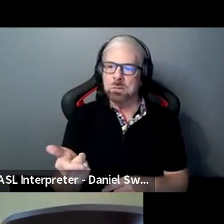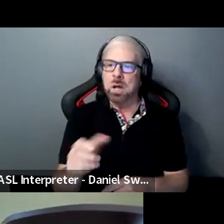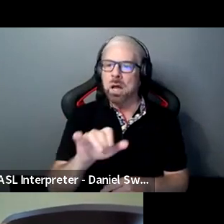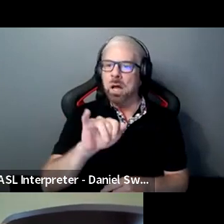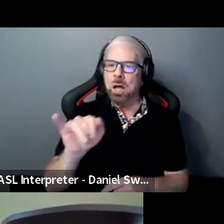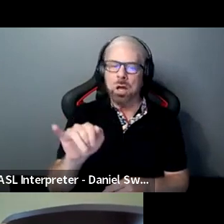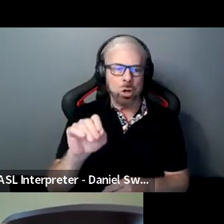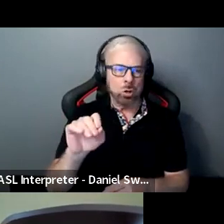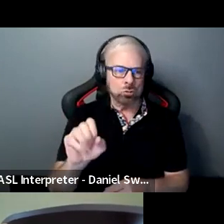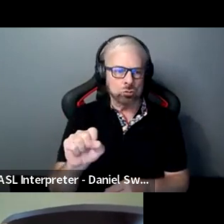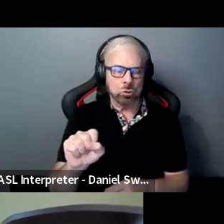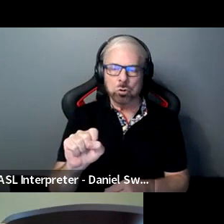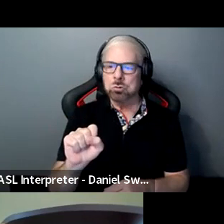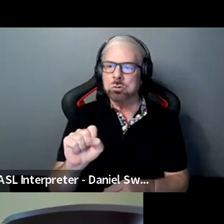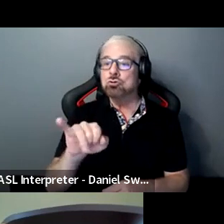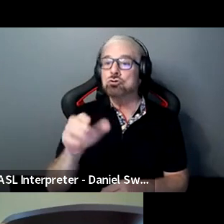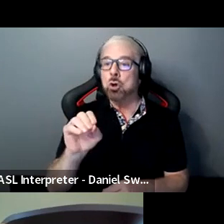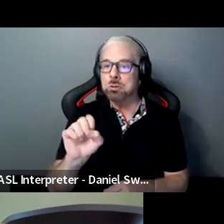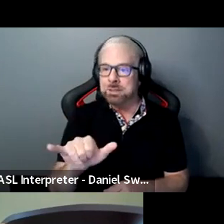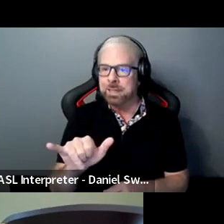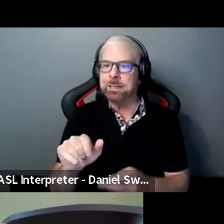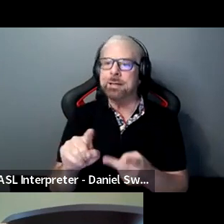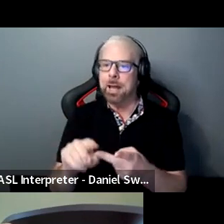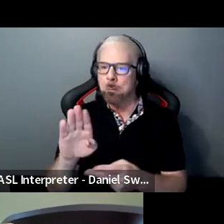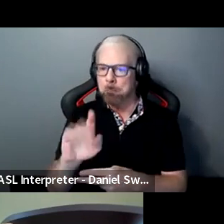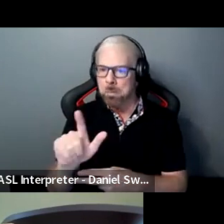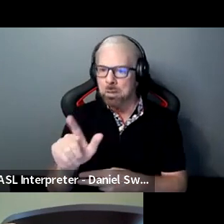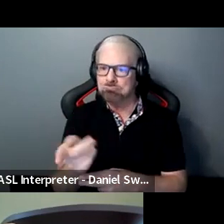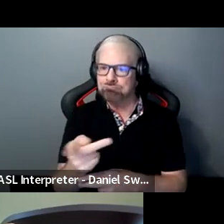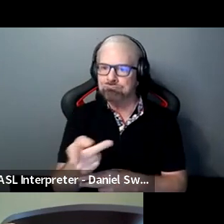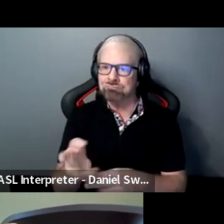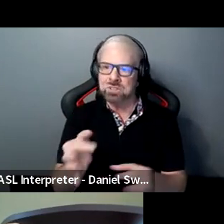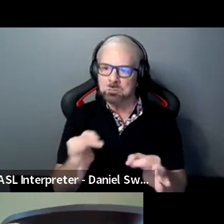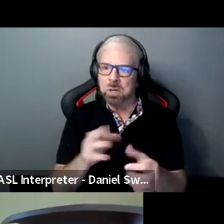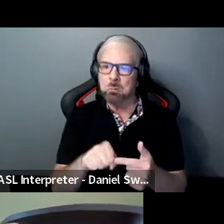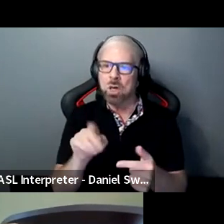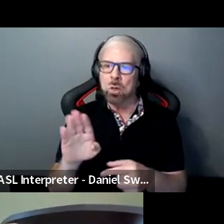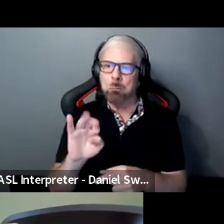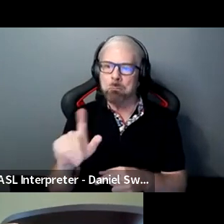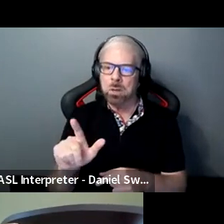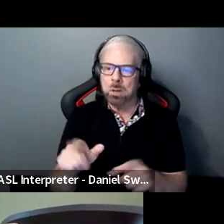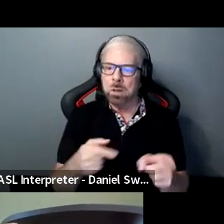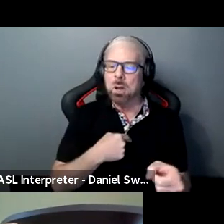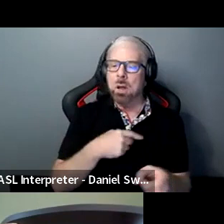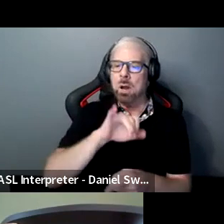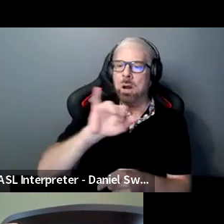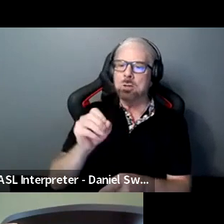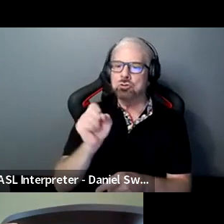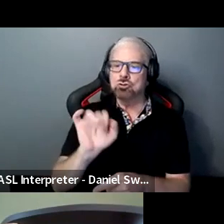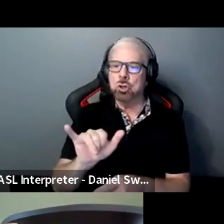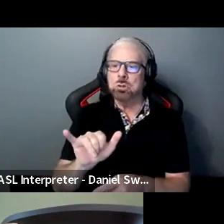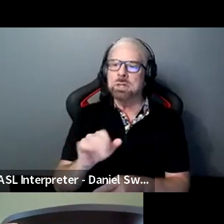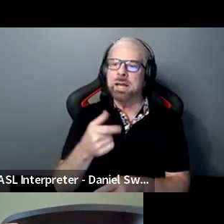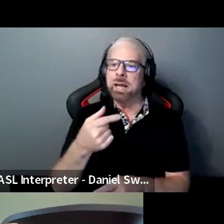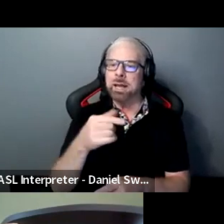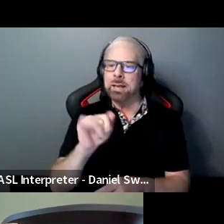Josy and Bill to kind of talk about their bills. So I'm Josephine Gittler, and I